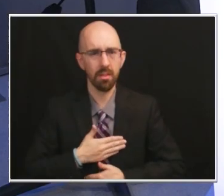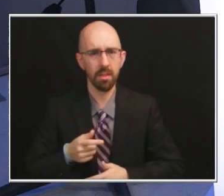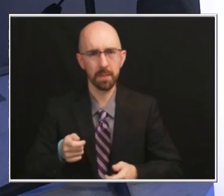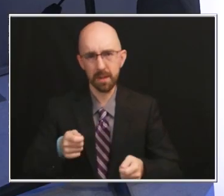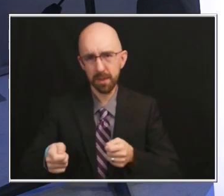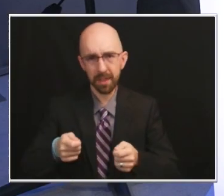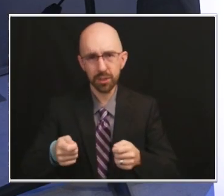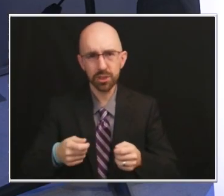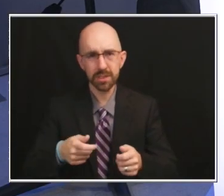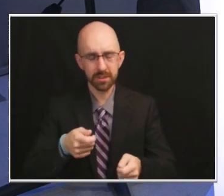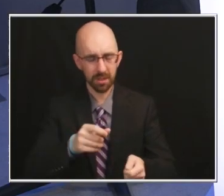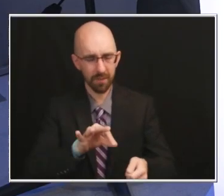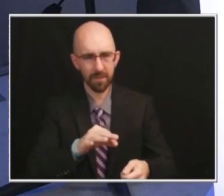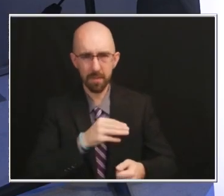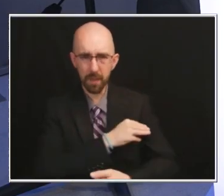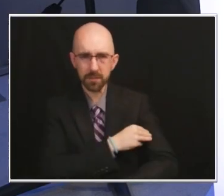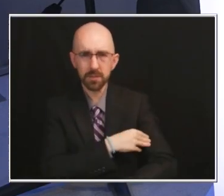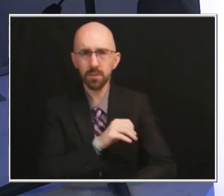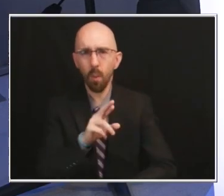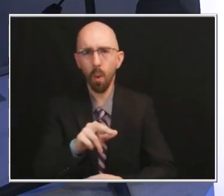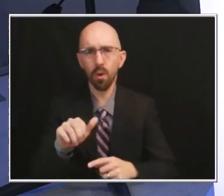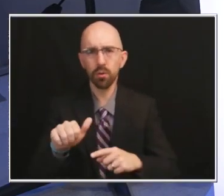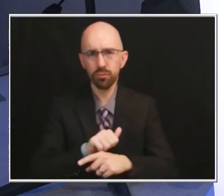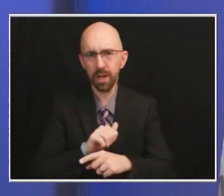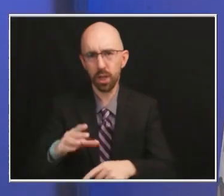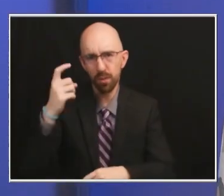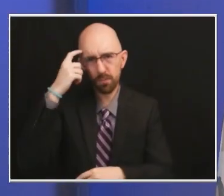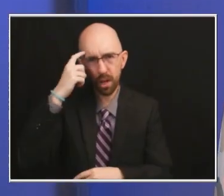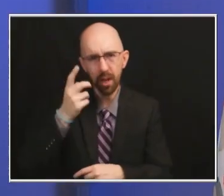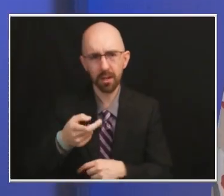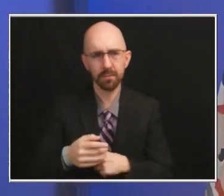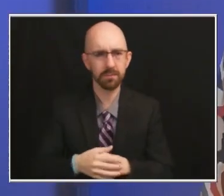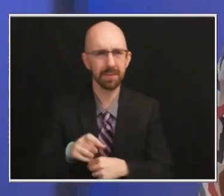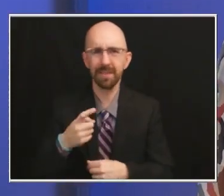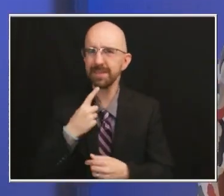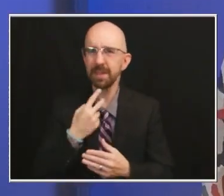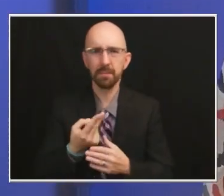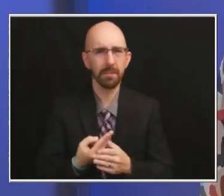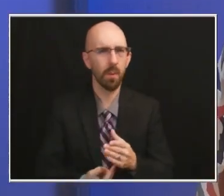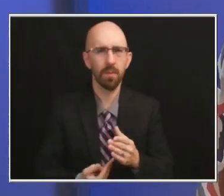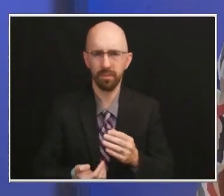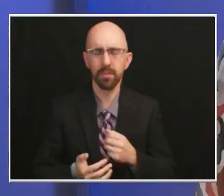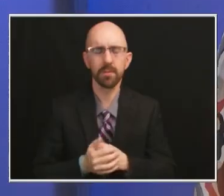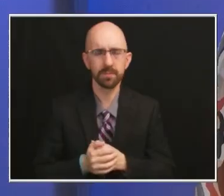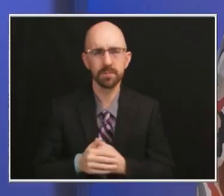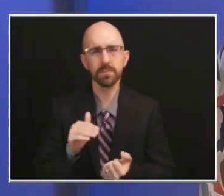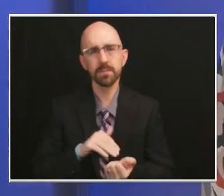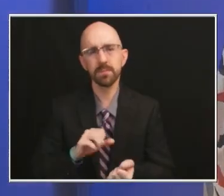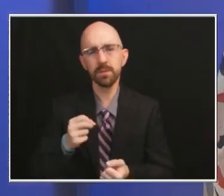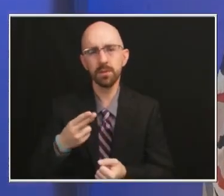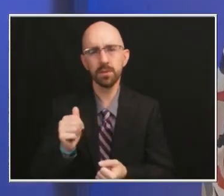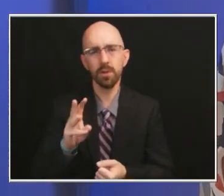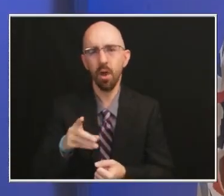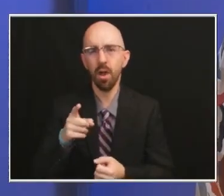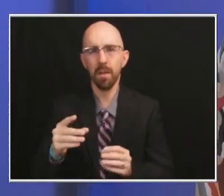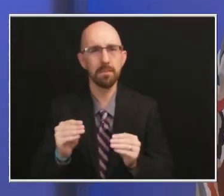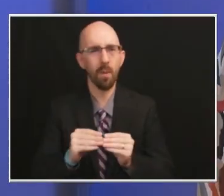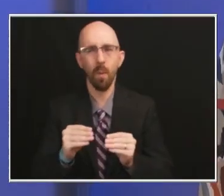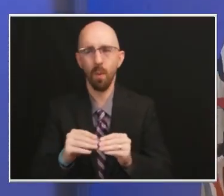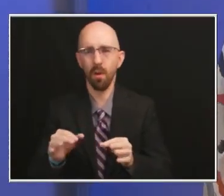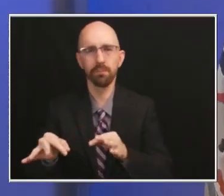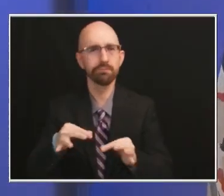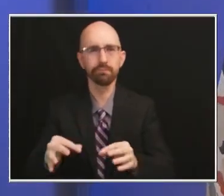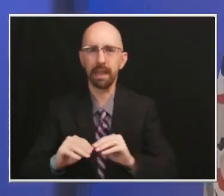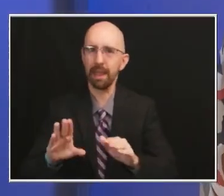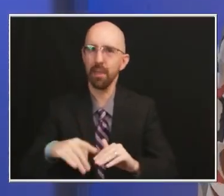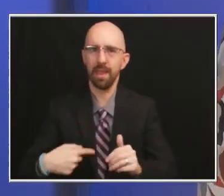the muscles or the retraining your brain? I would have to say both. And Dr. Shaw, you're putting it way more eloquently than I could, so thank